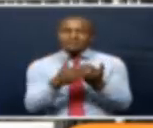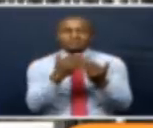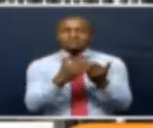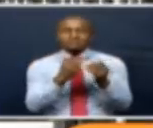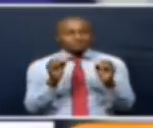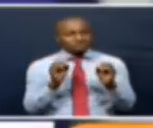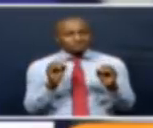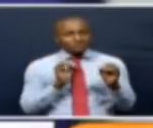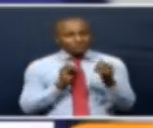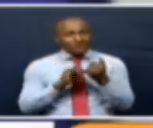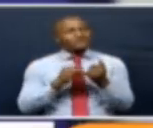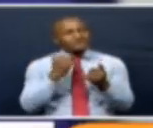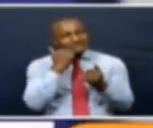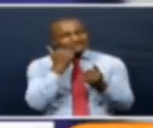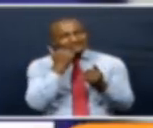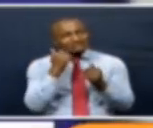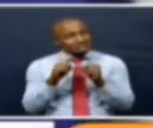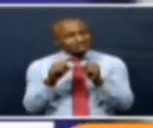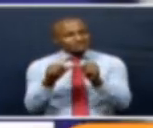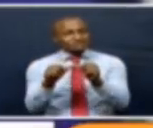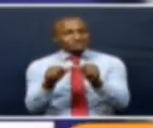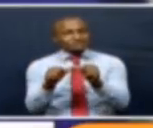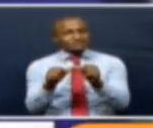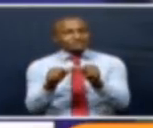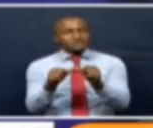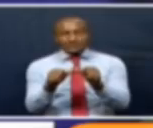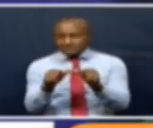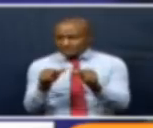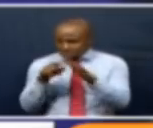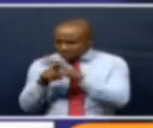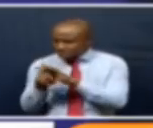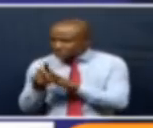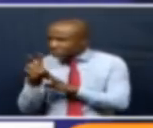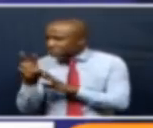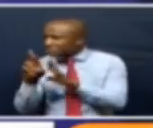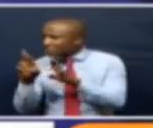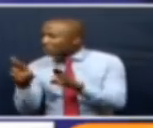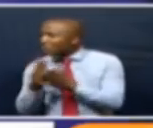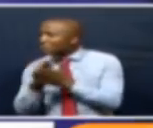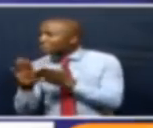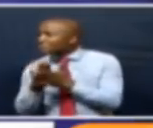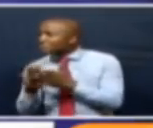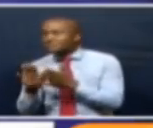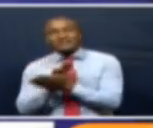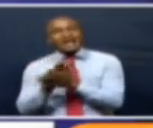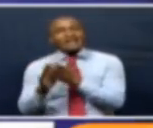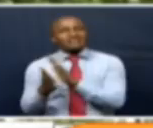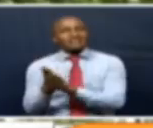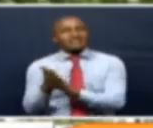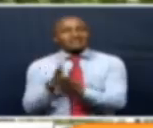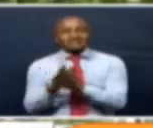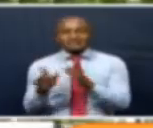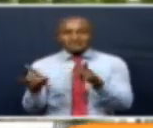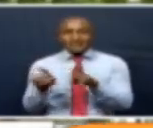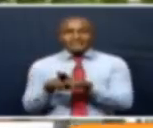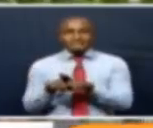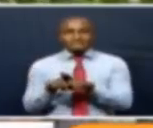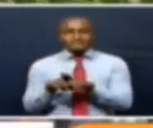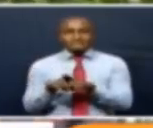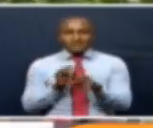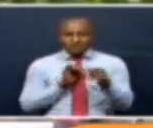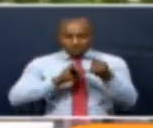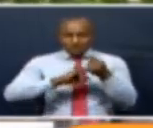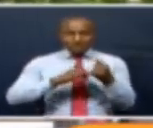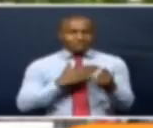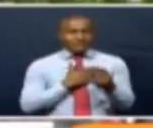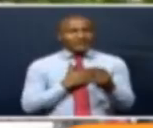sick wife. He went to check if the room she was to be attended to was cleaned. Nothing had changed. My wife is still here.